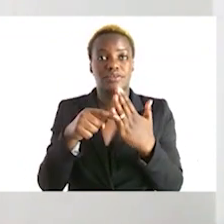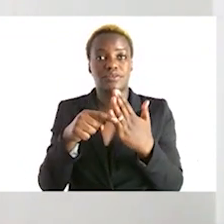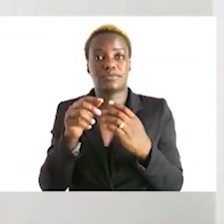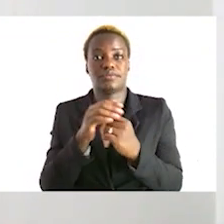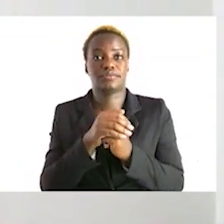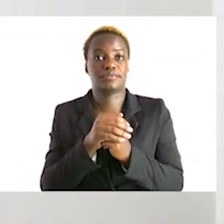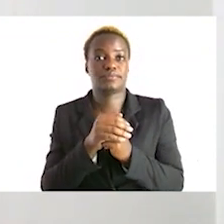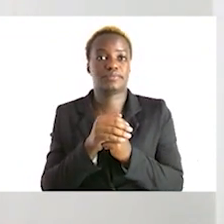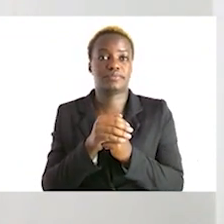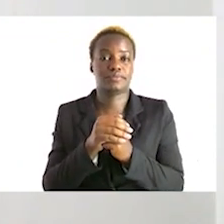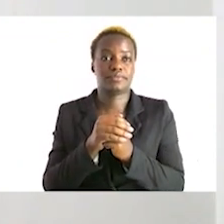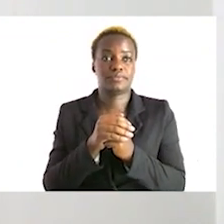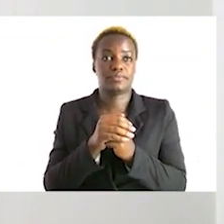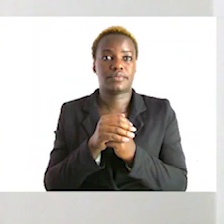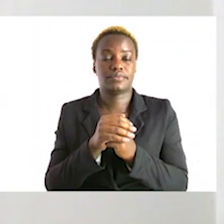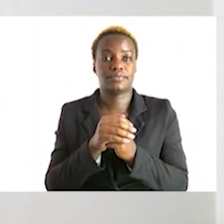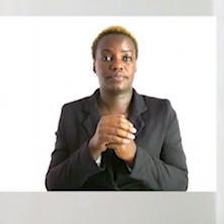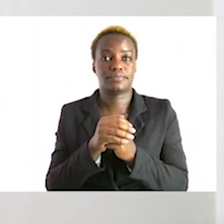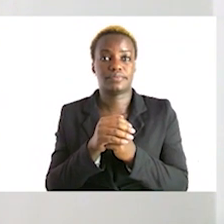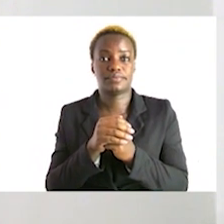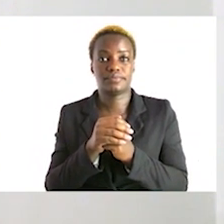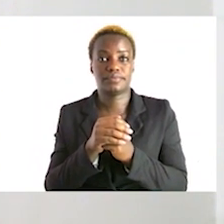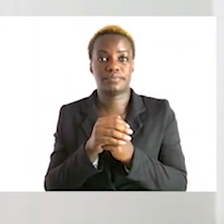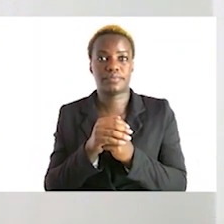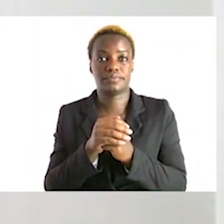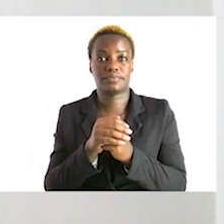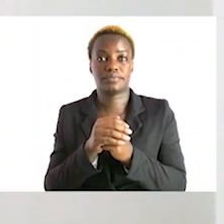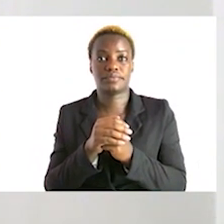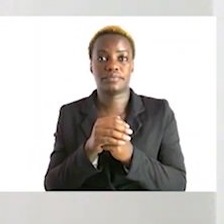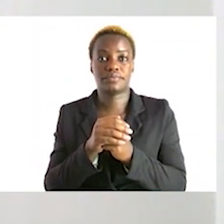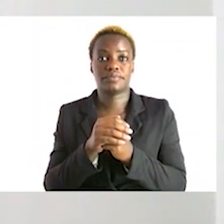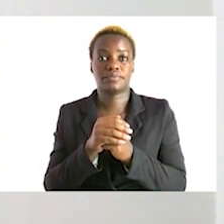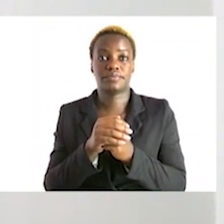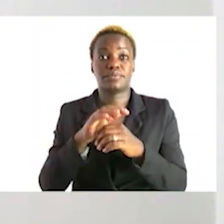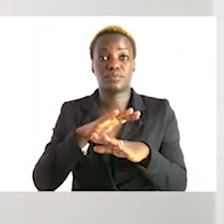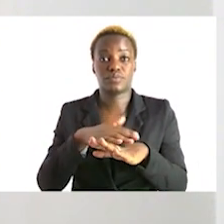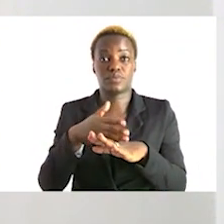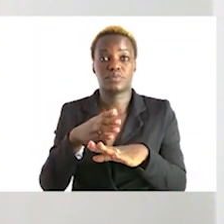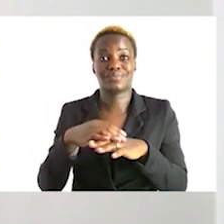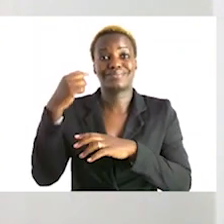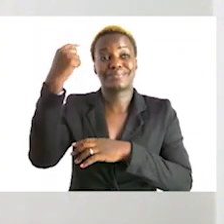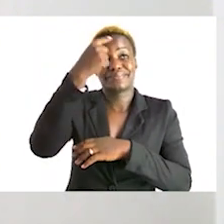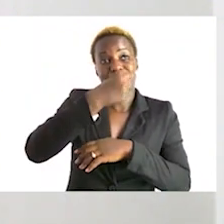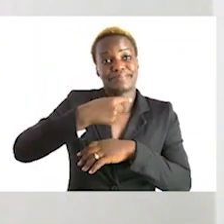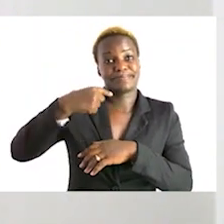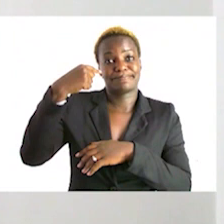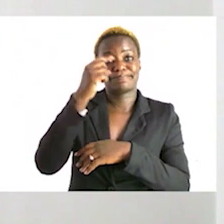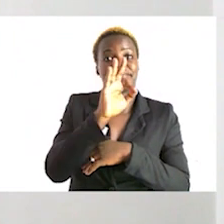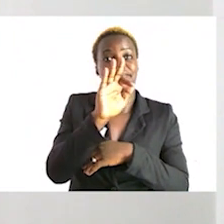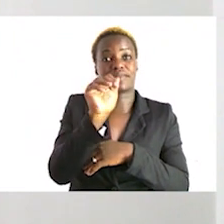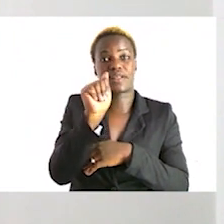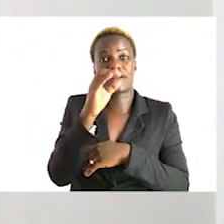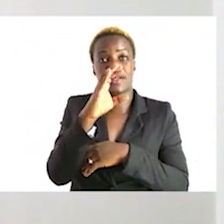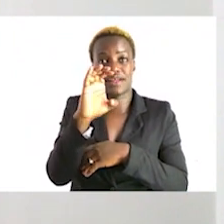same letter as the alphabetical name. Now it stays the same. For example, here also, face. What can you